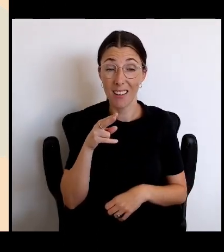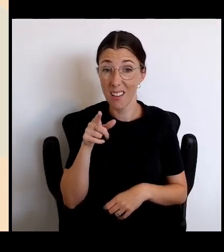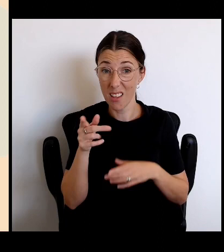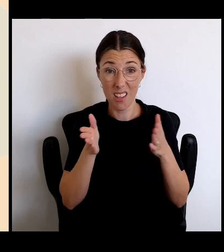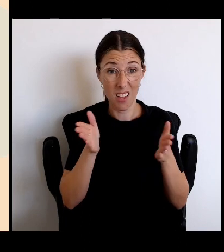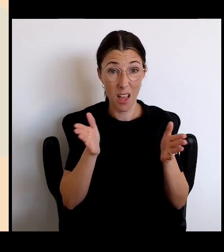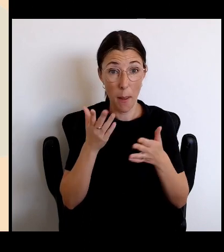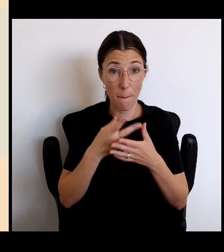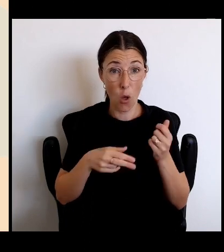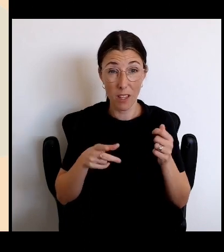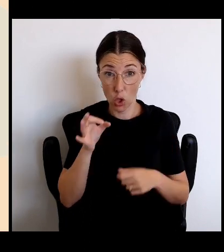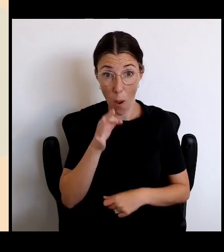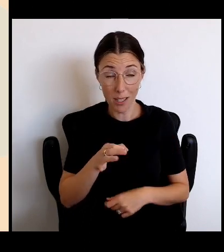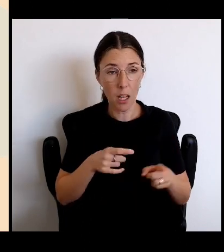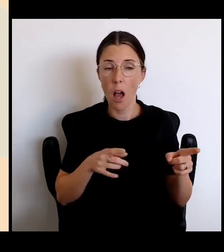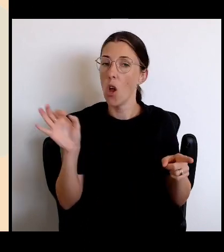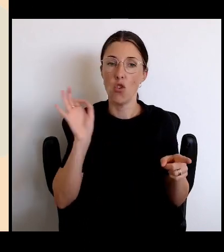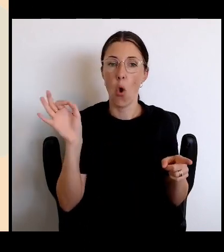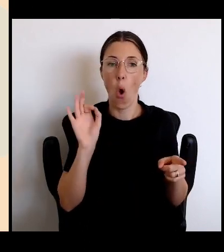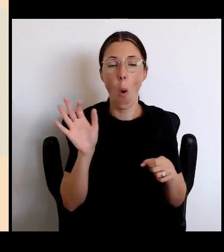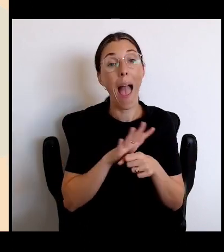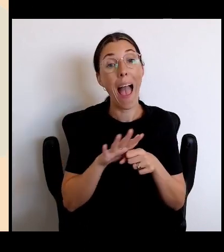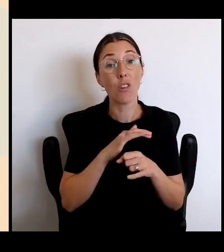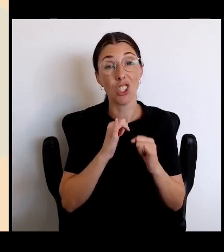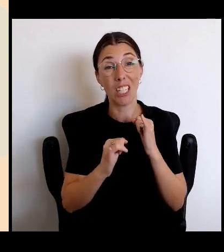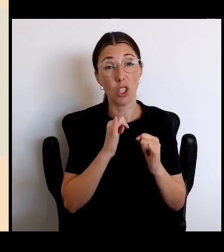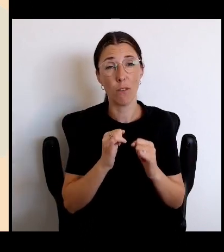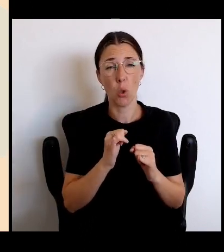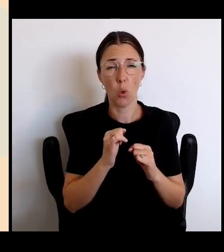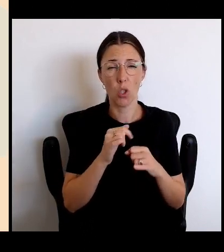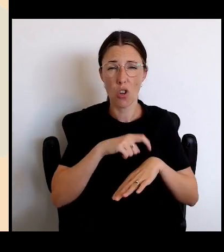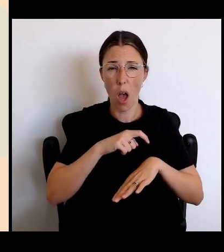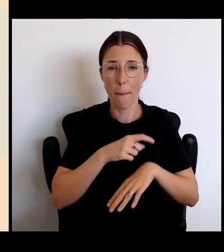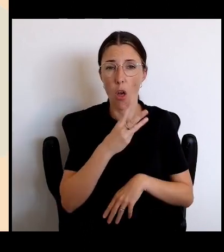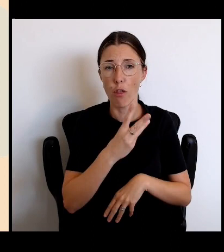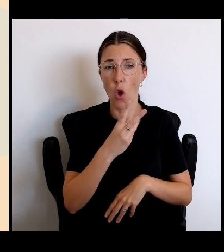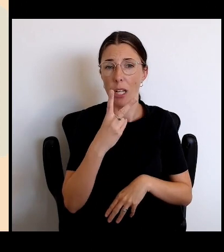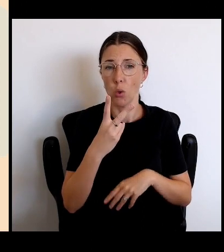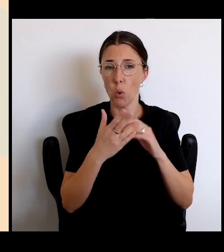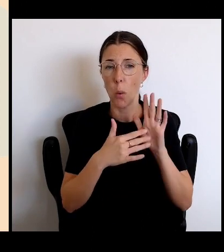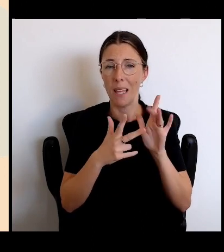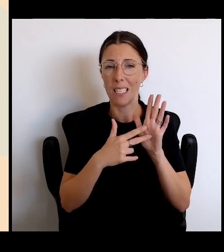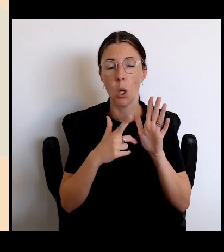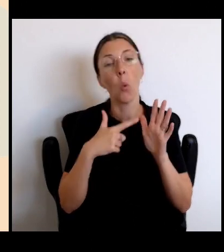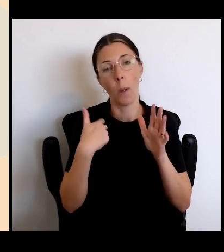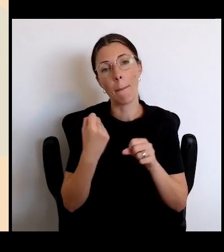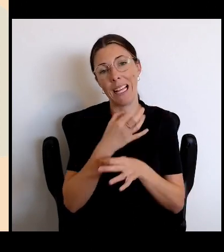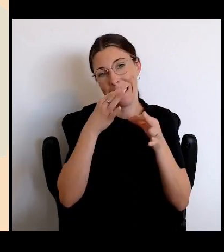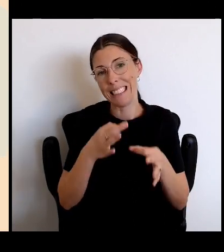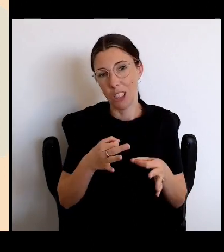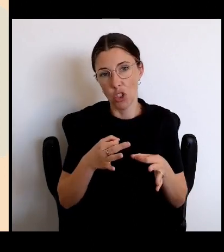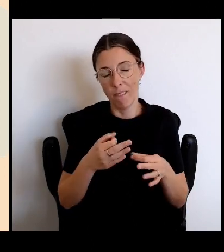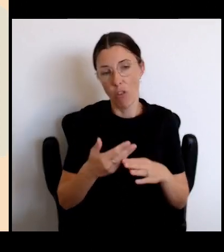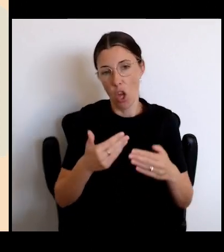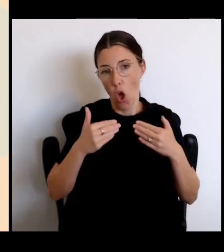interview length was, I think, 32 minutes. And that was that we made a decision about that very early on. There's a lot of very strong academic